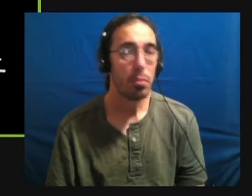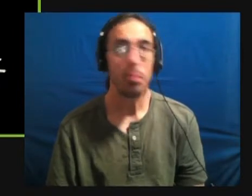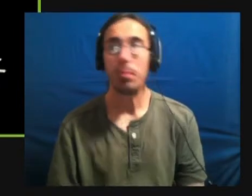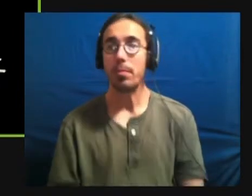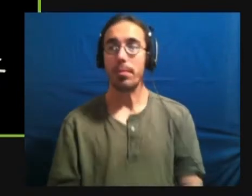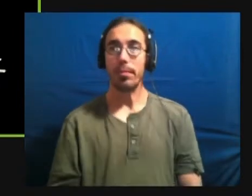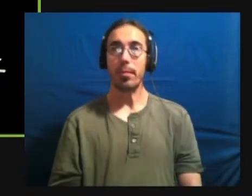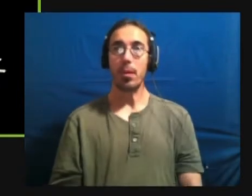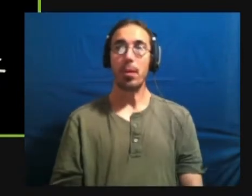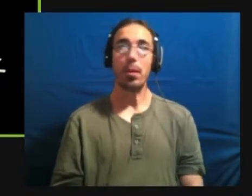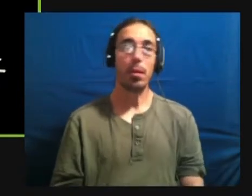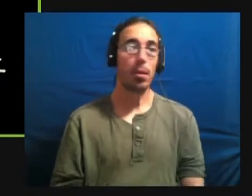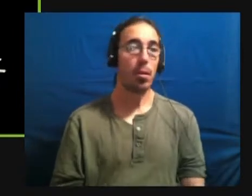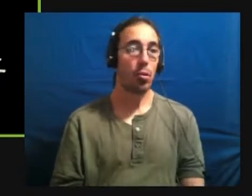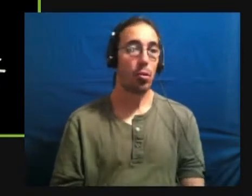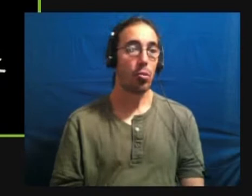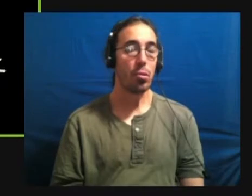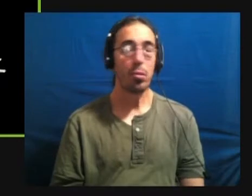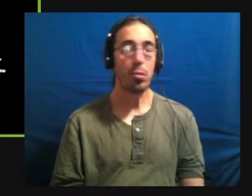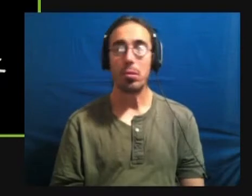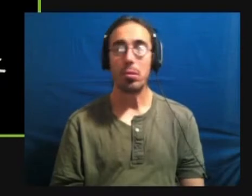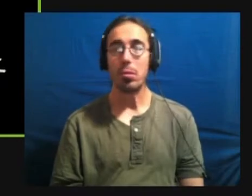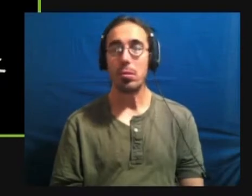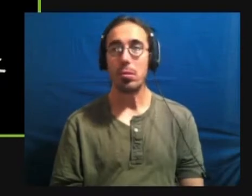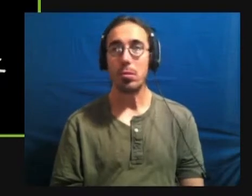reference for how that feels.